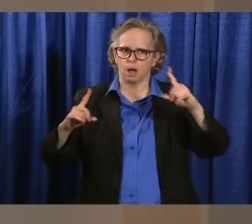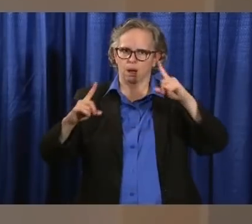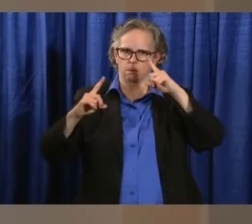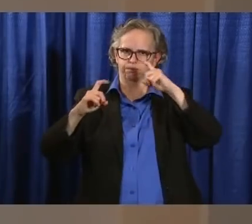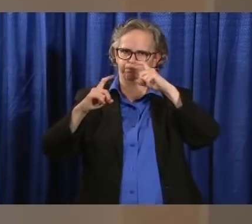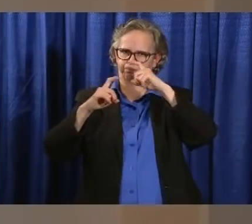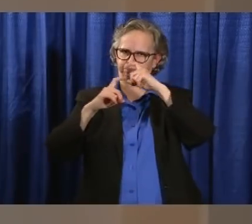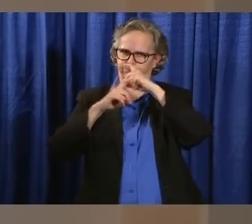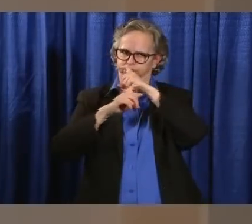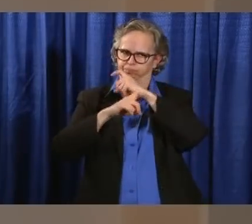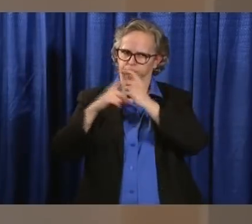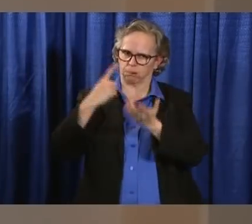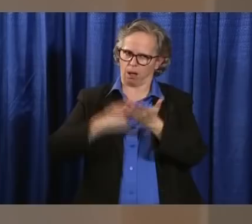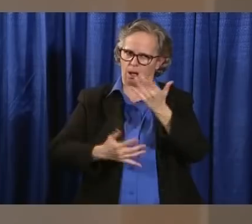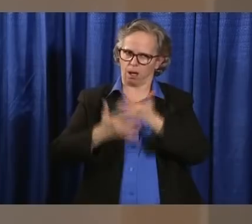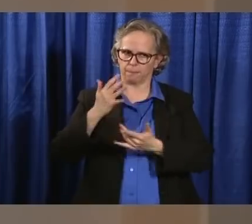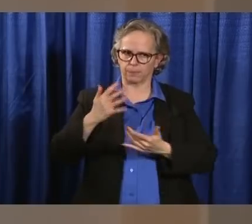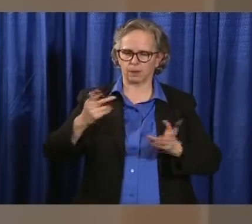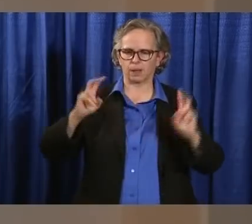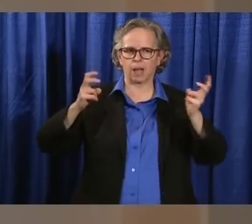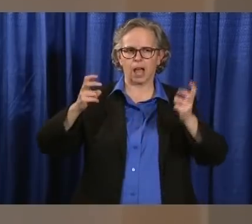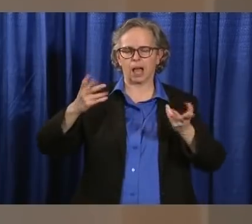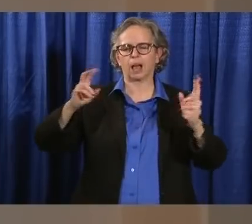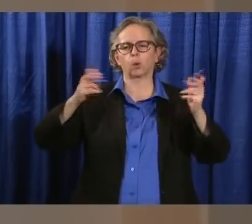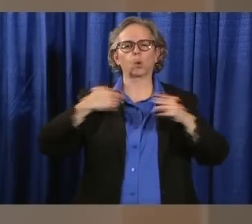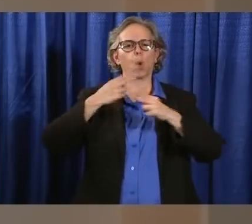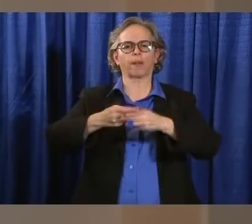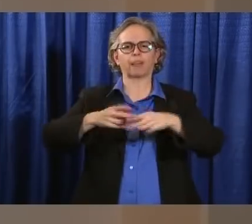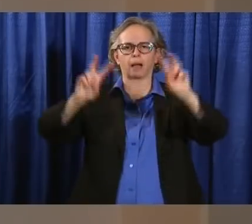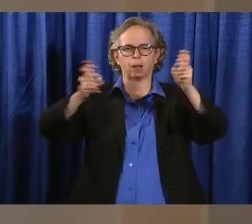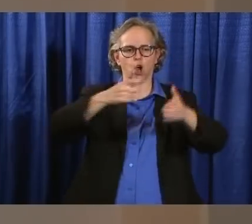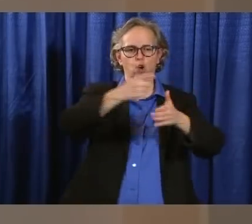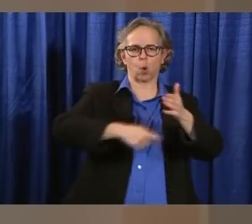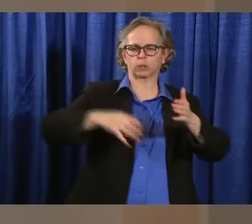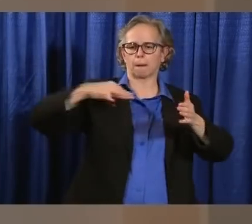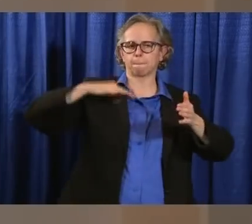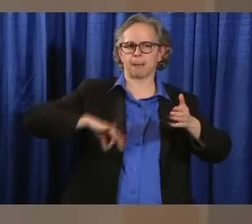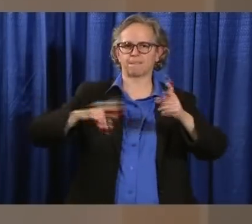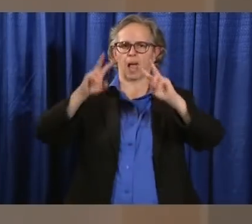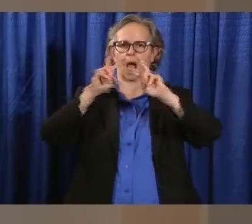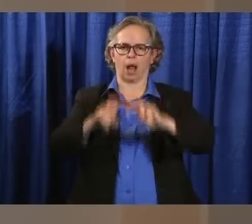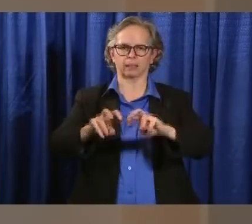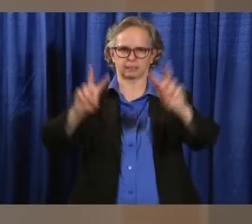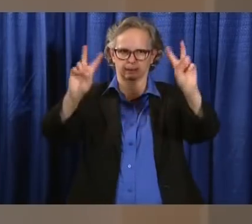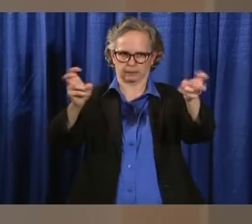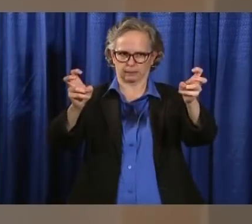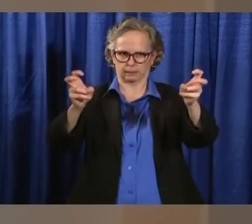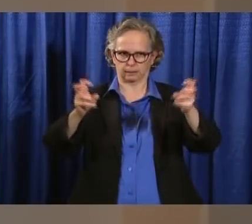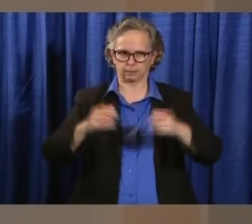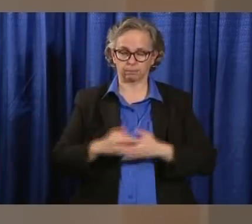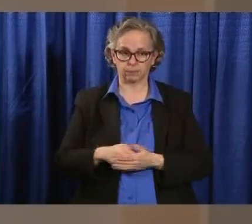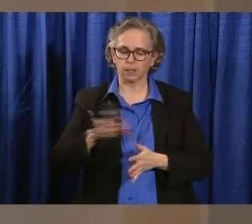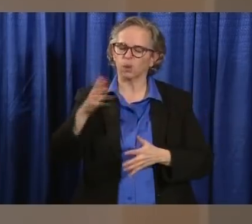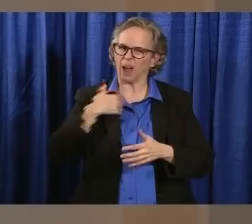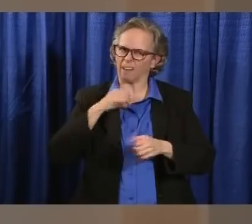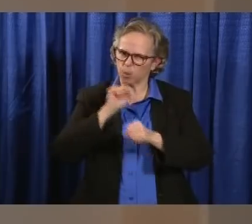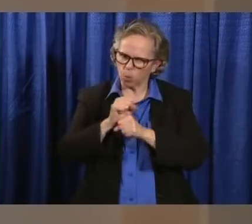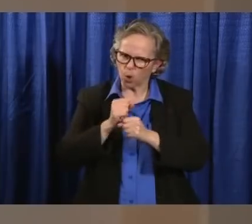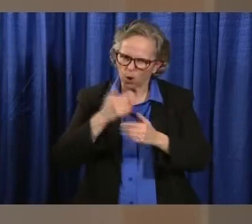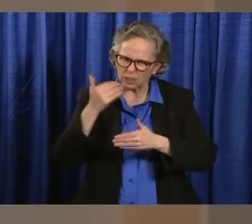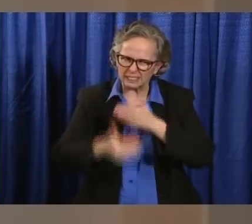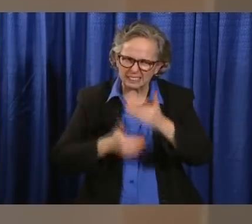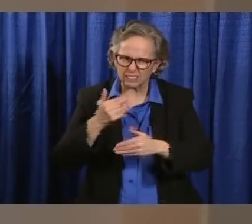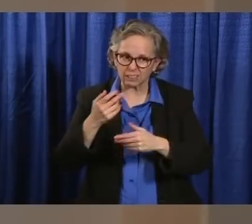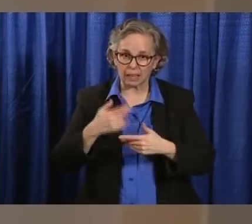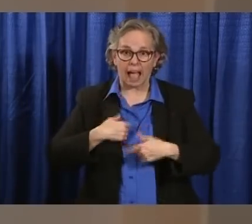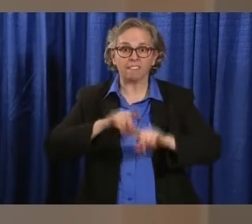cost-benefit analysis of all of these things, and we're just working through it right now. We don't have answers